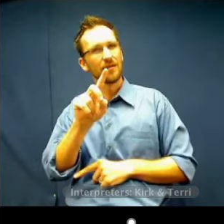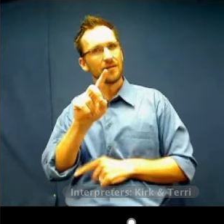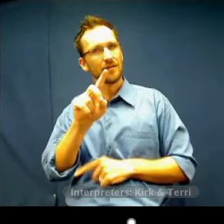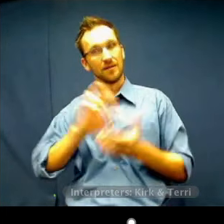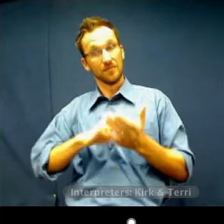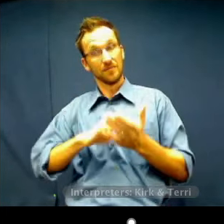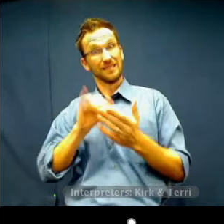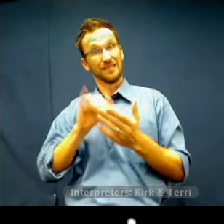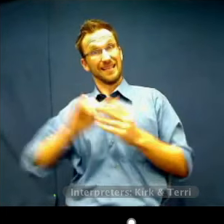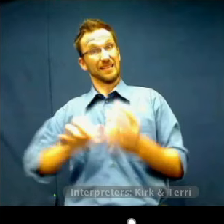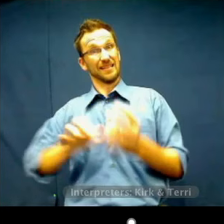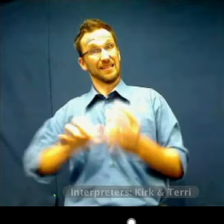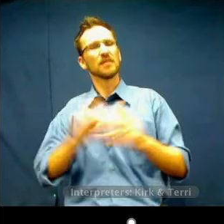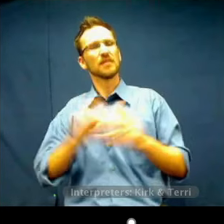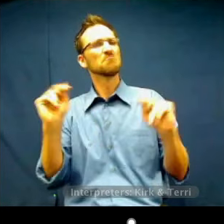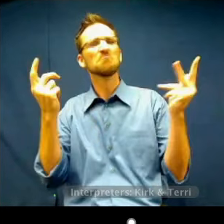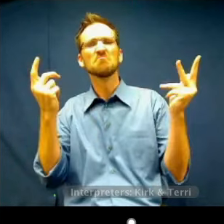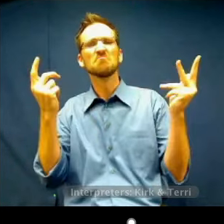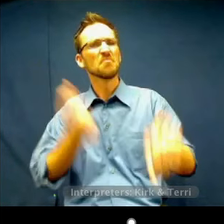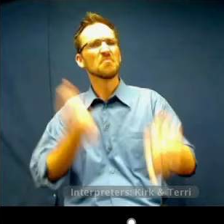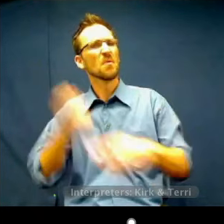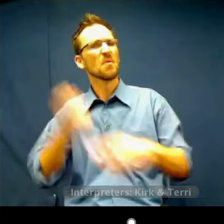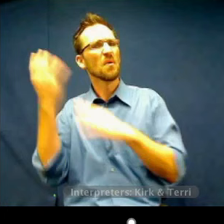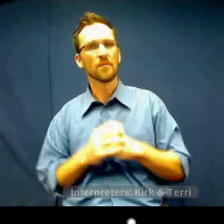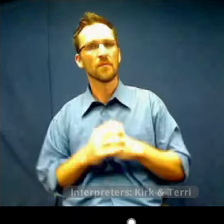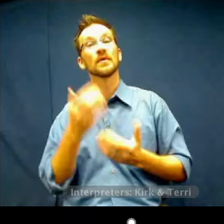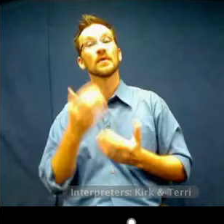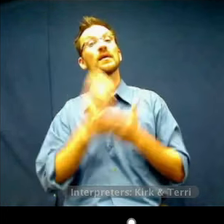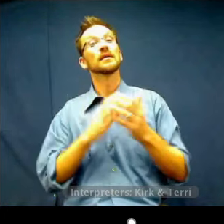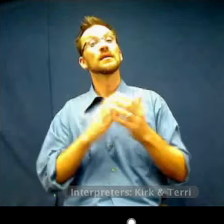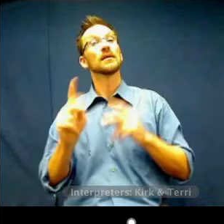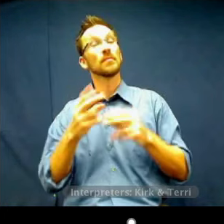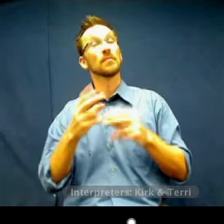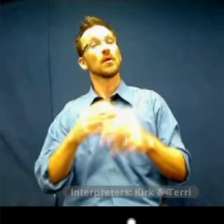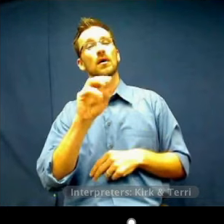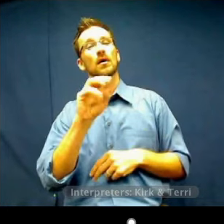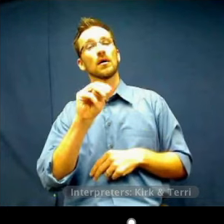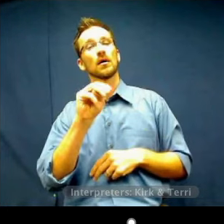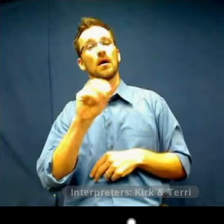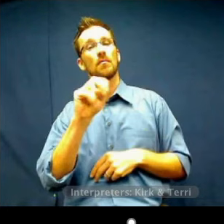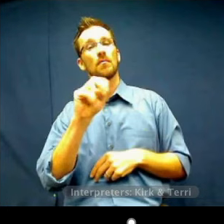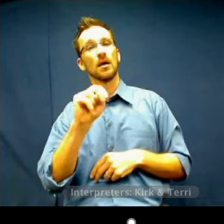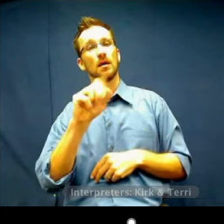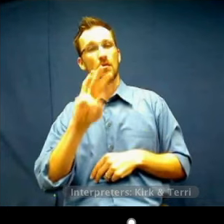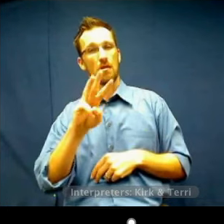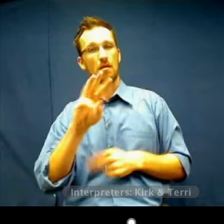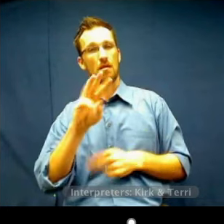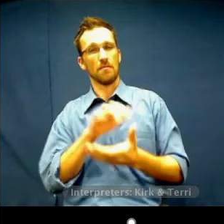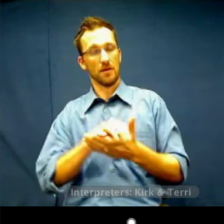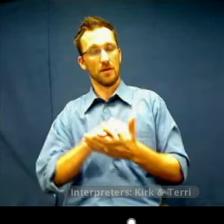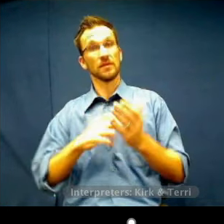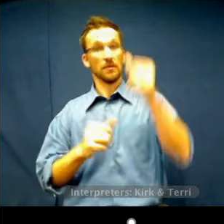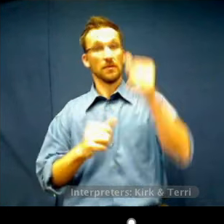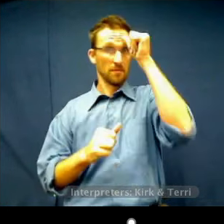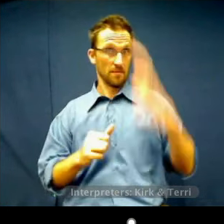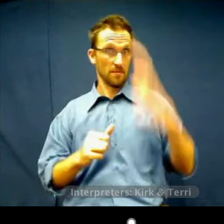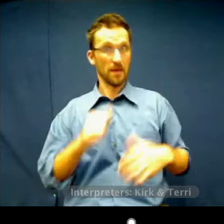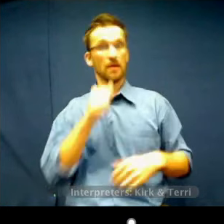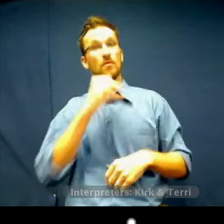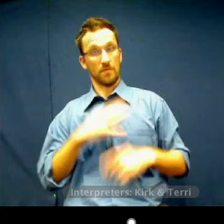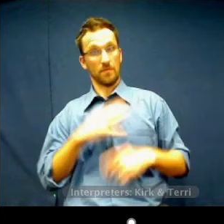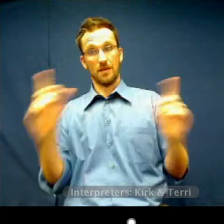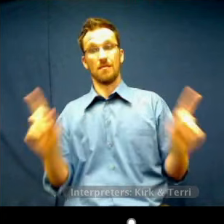You might hear the term common law marriage, and that's a relationship between a man and a woman that some states do